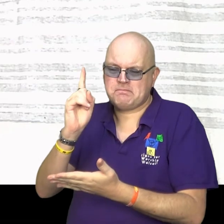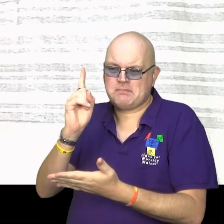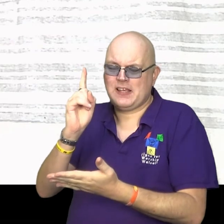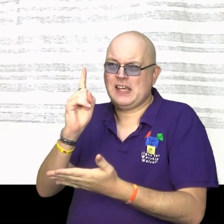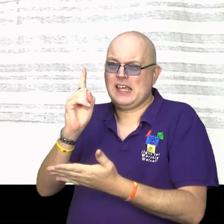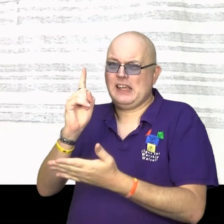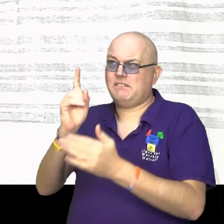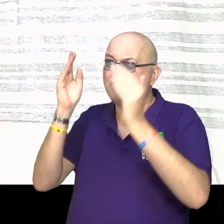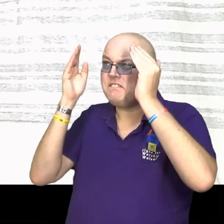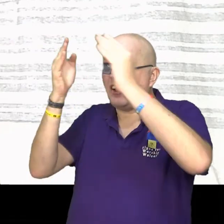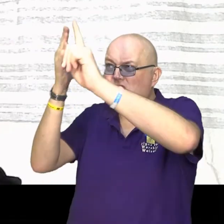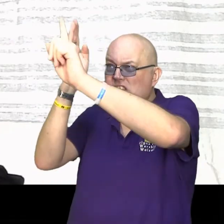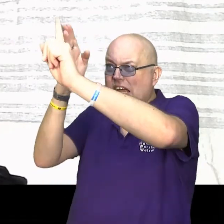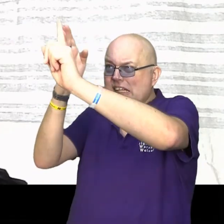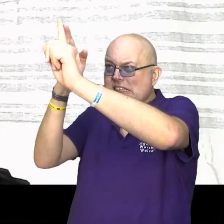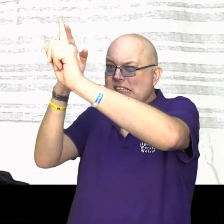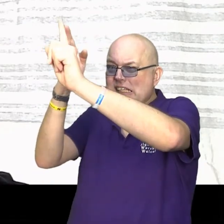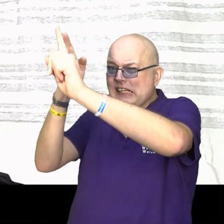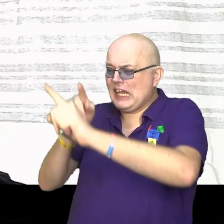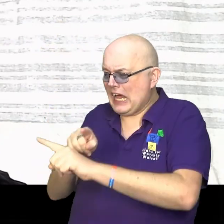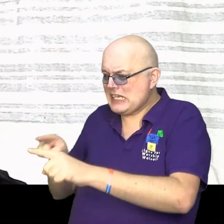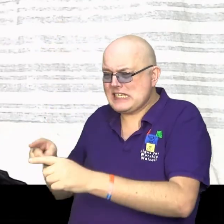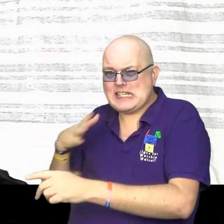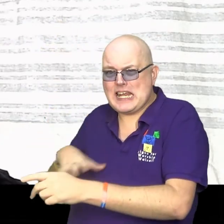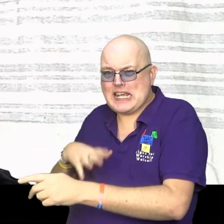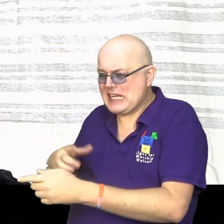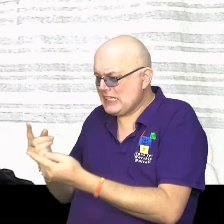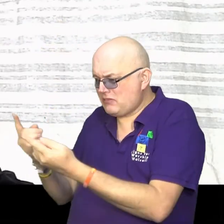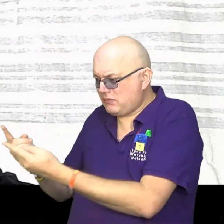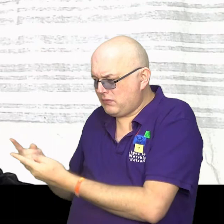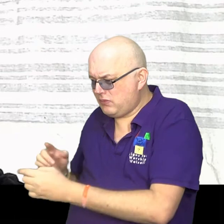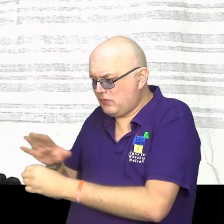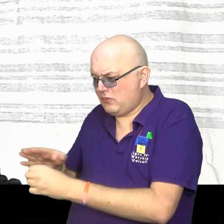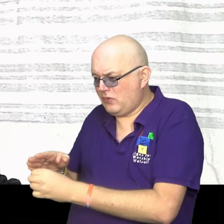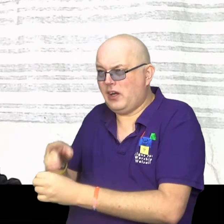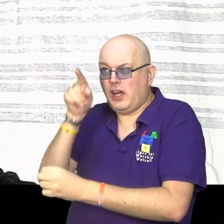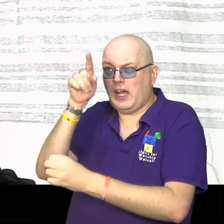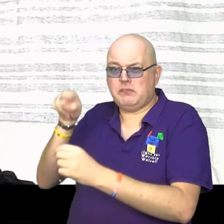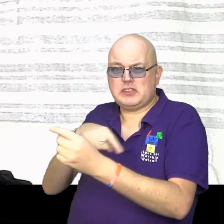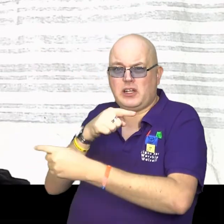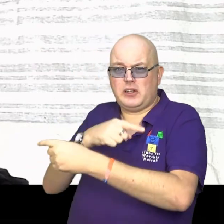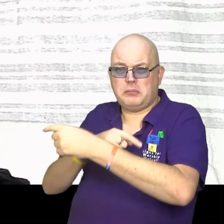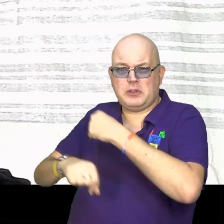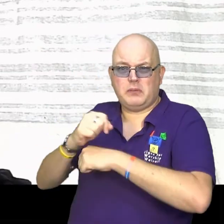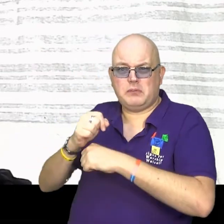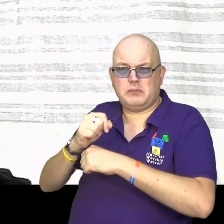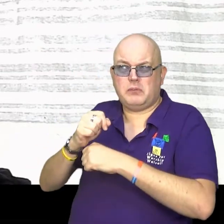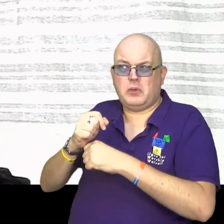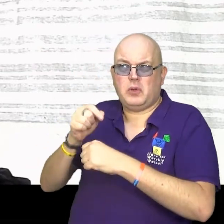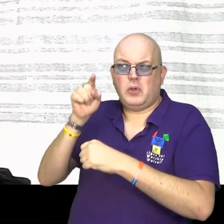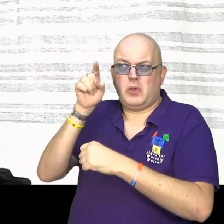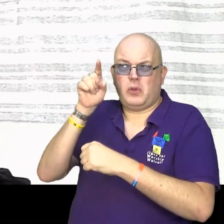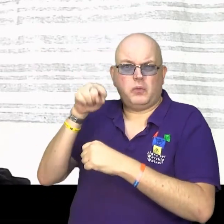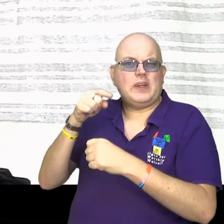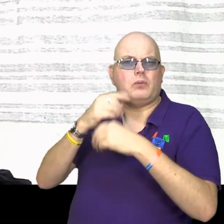prevent us from seeing the needs around us, you know, when they become our idols, that's